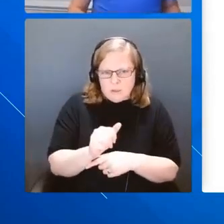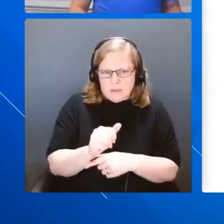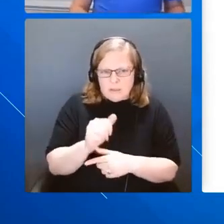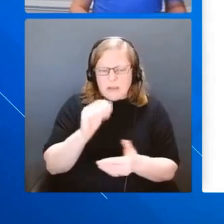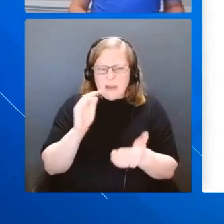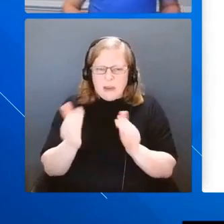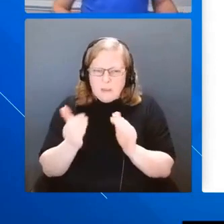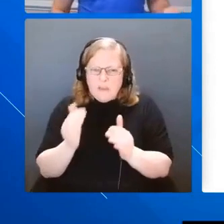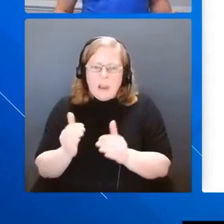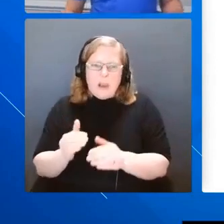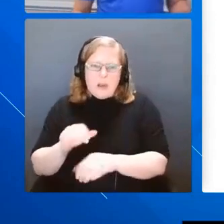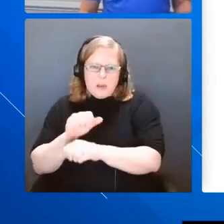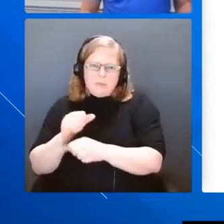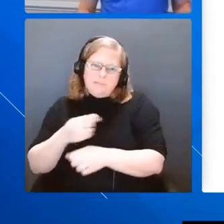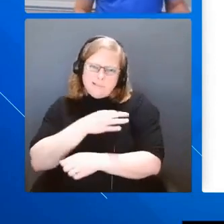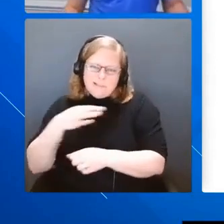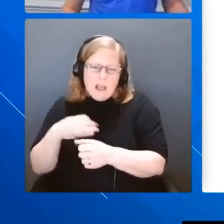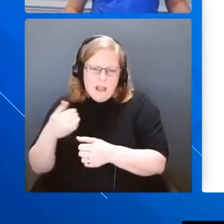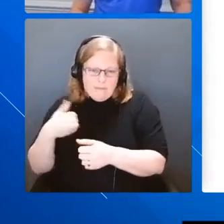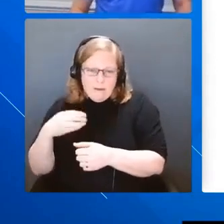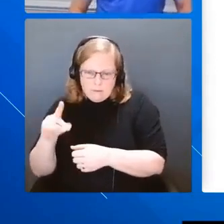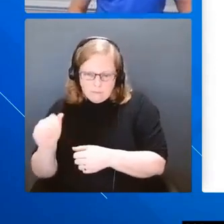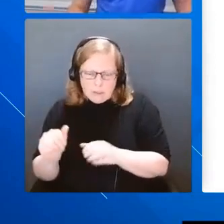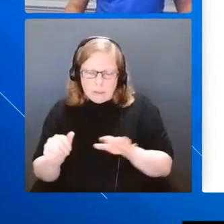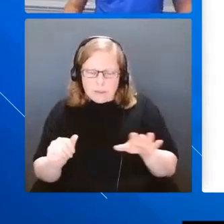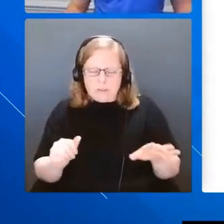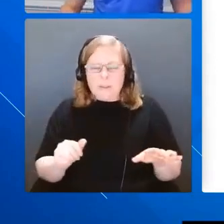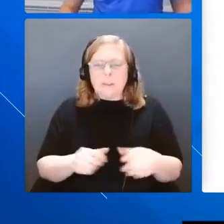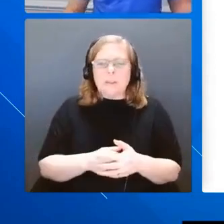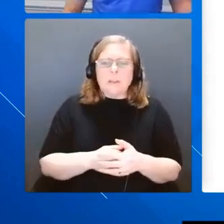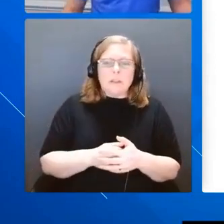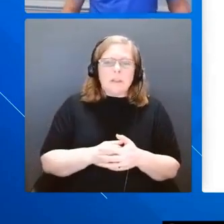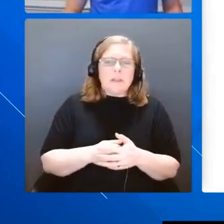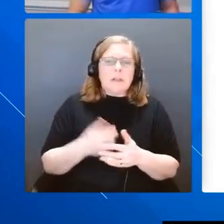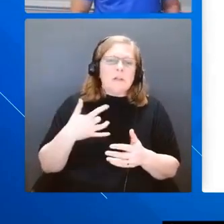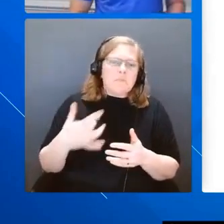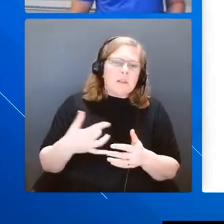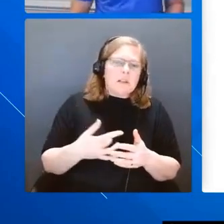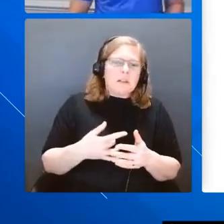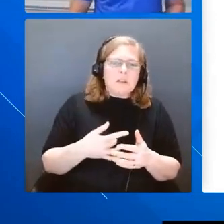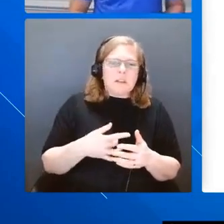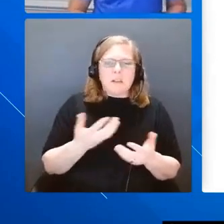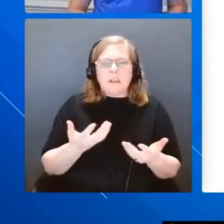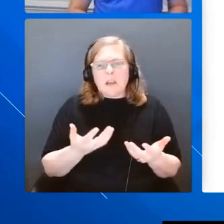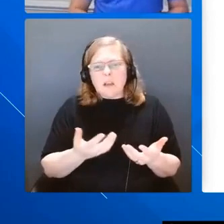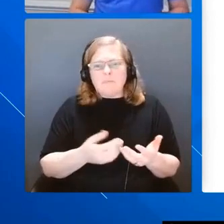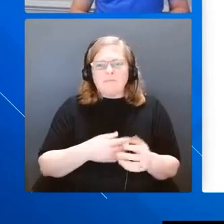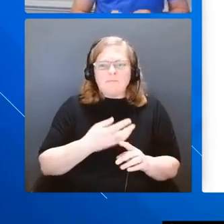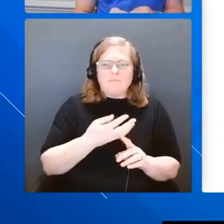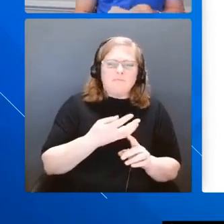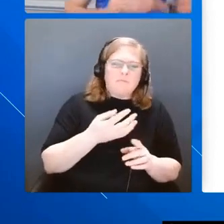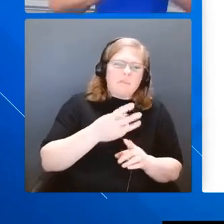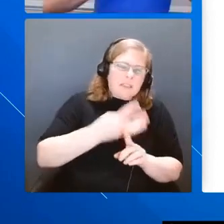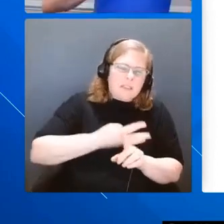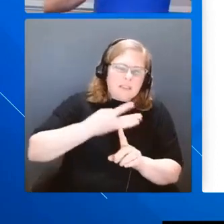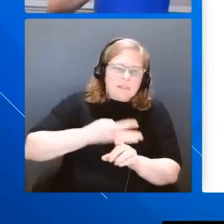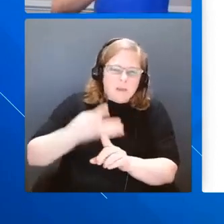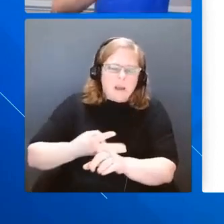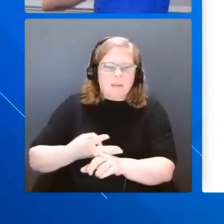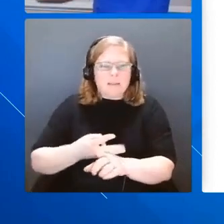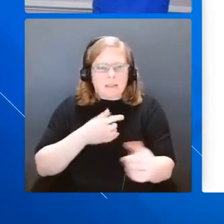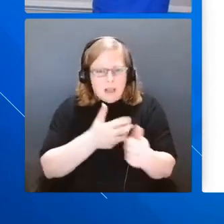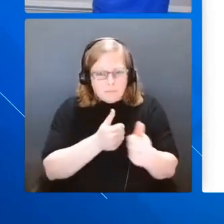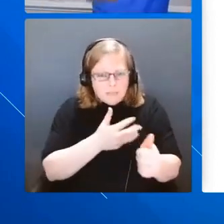2 to 4 VPATs about every 6 months, so like 4 to 6, 4 to 8 a year, something like that. Again, happy to get them.